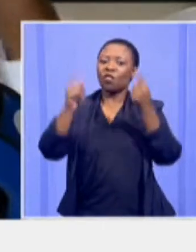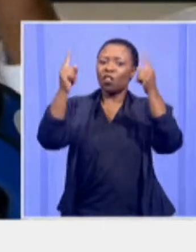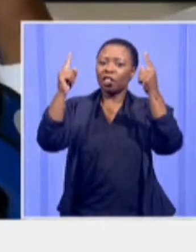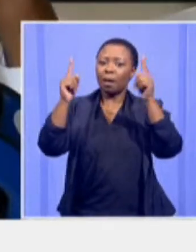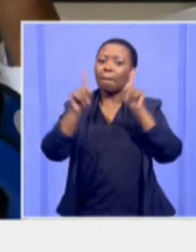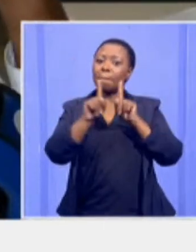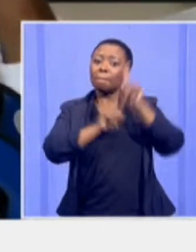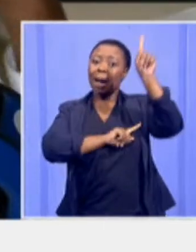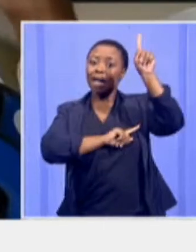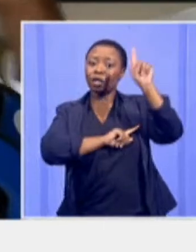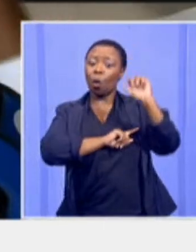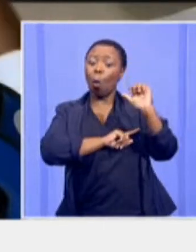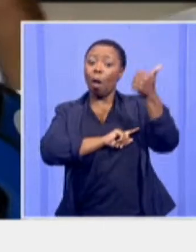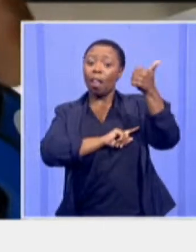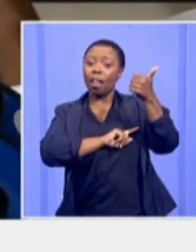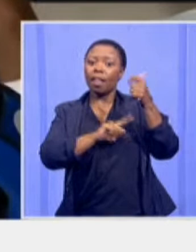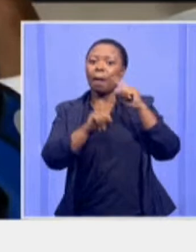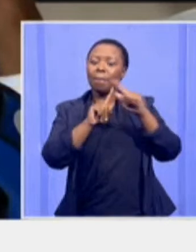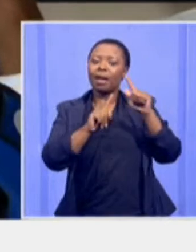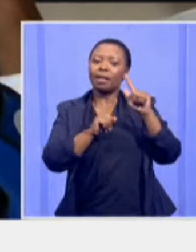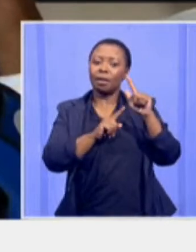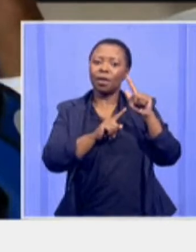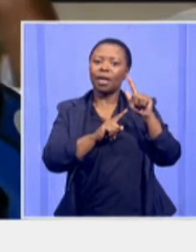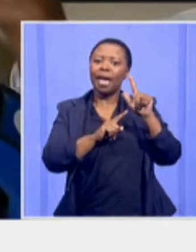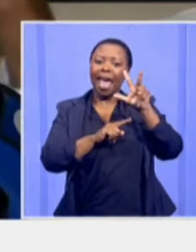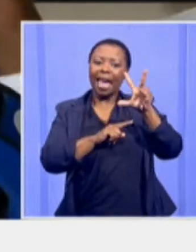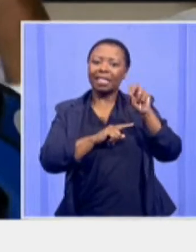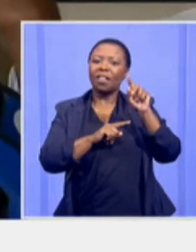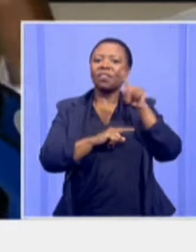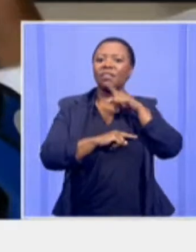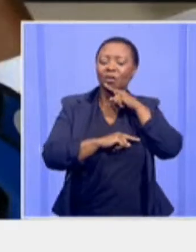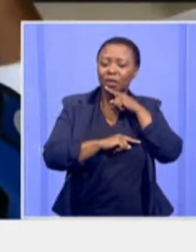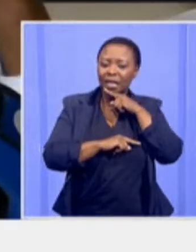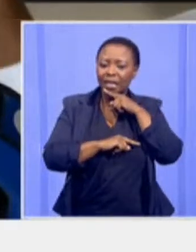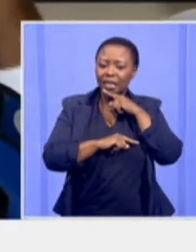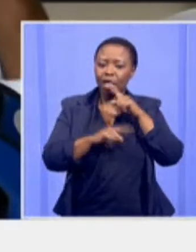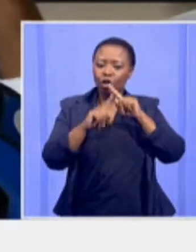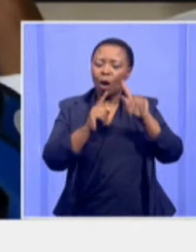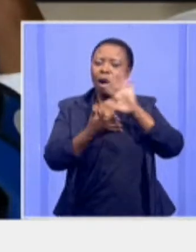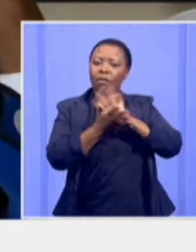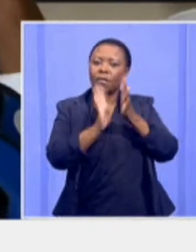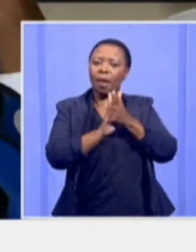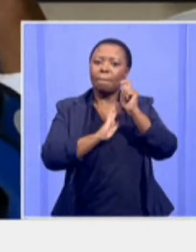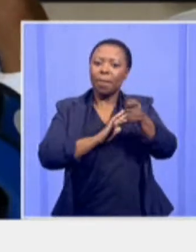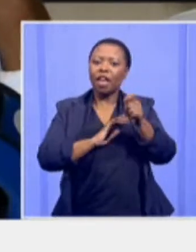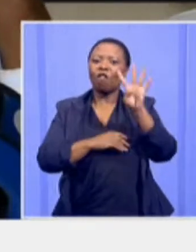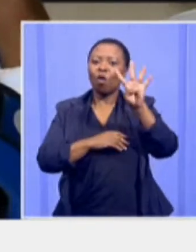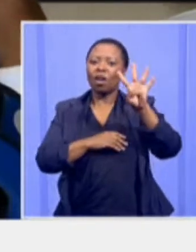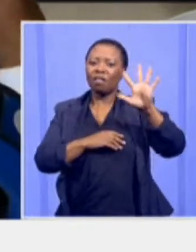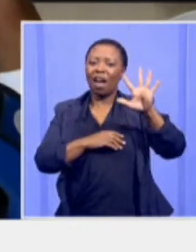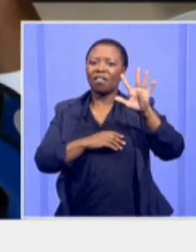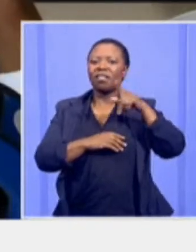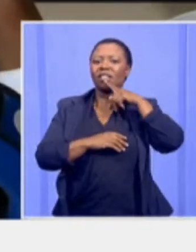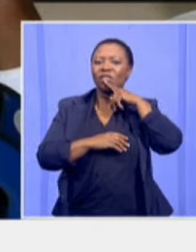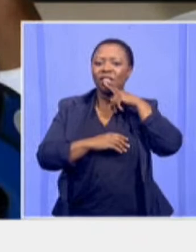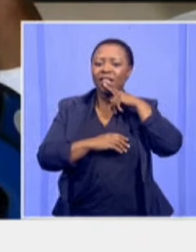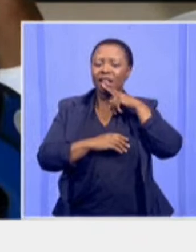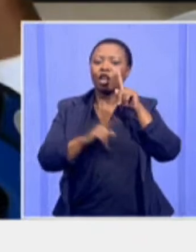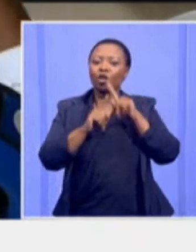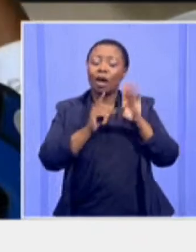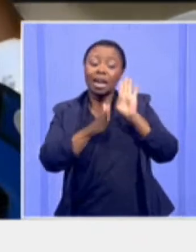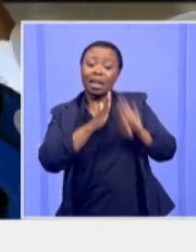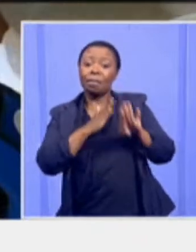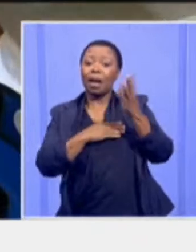into accommodations which cost 80,000 and NFSAS is paying 45,000. So the remainder of that